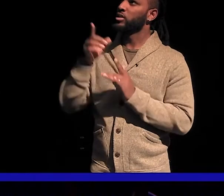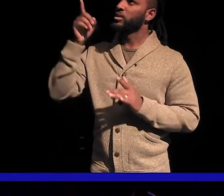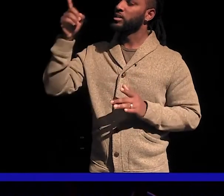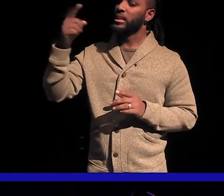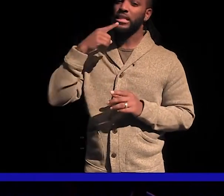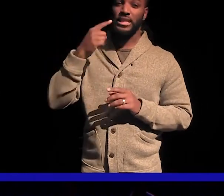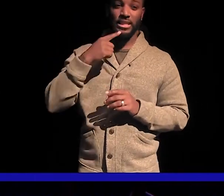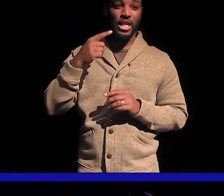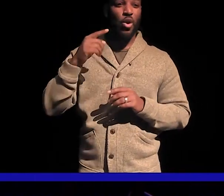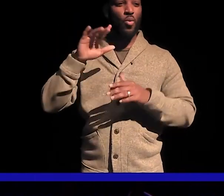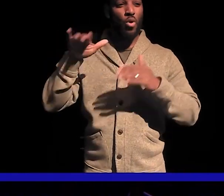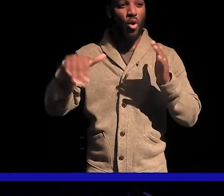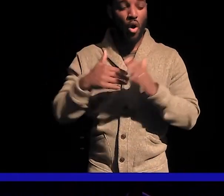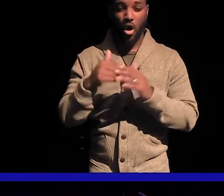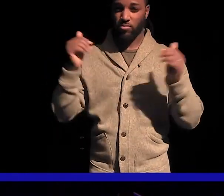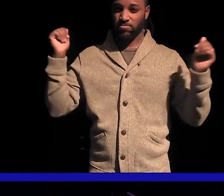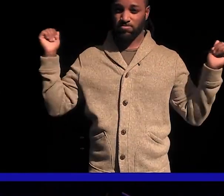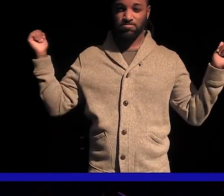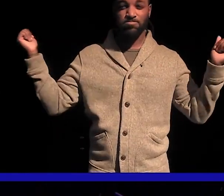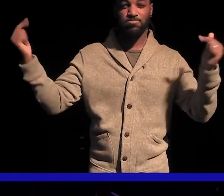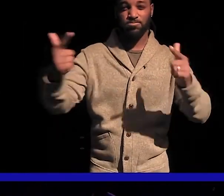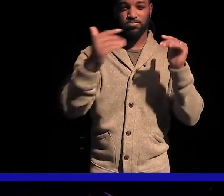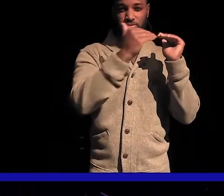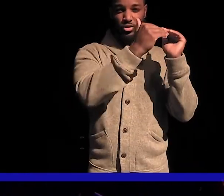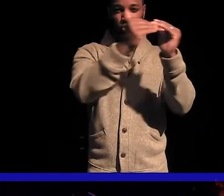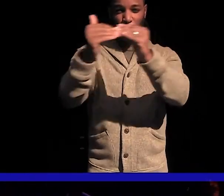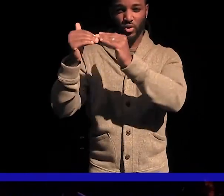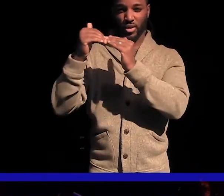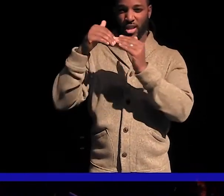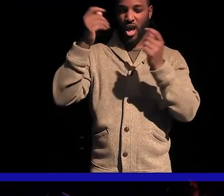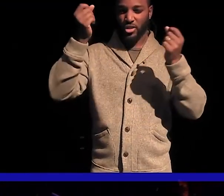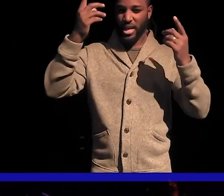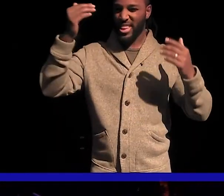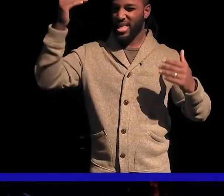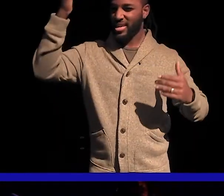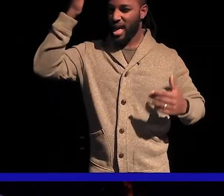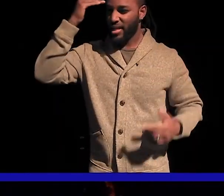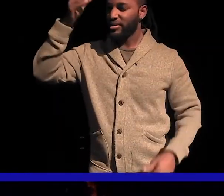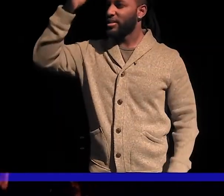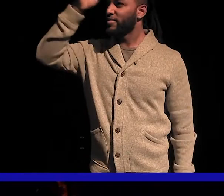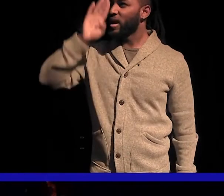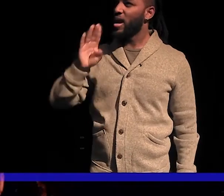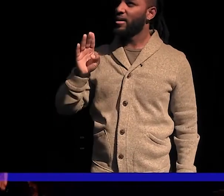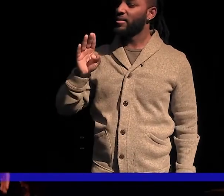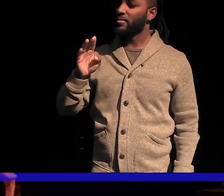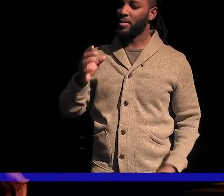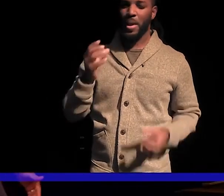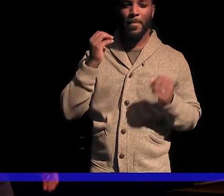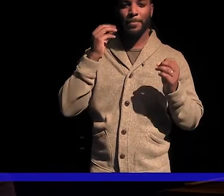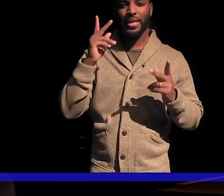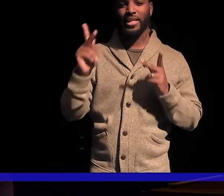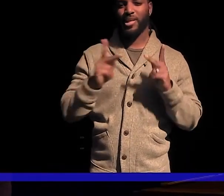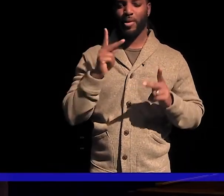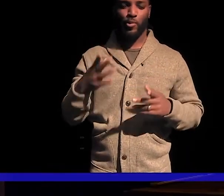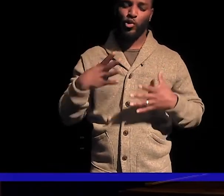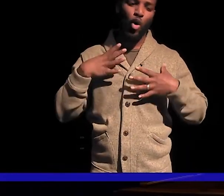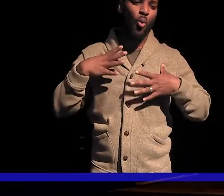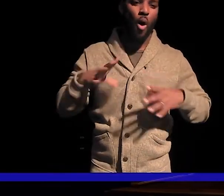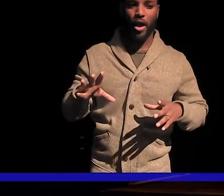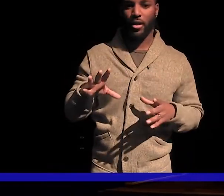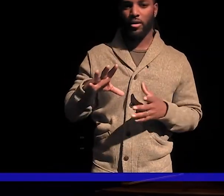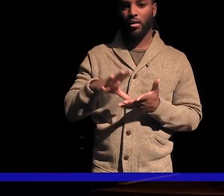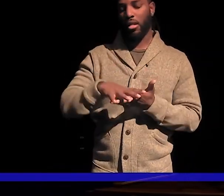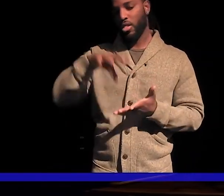the unity of the faith and the knowledge of God. Many people dismiss getting knowledge about